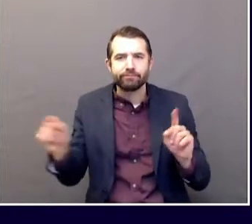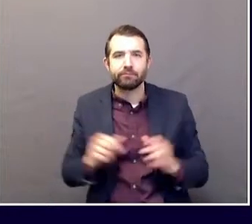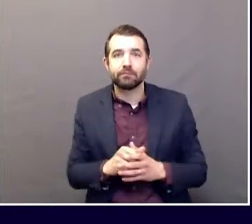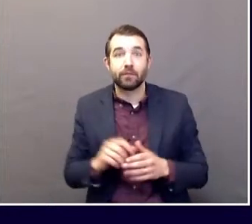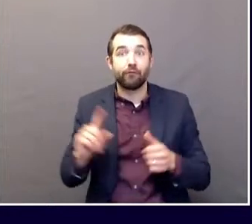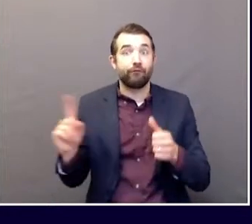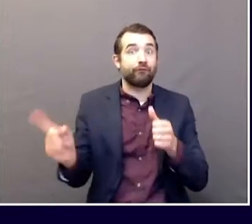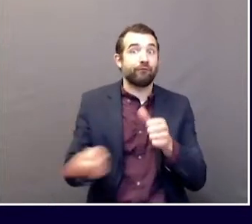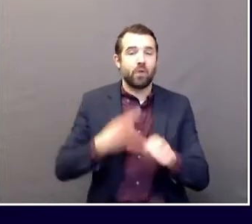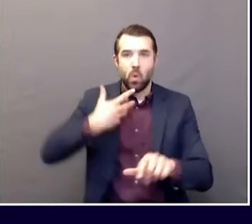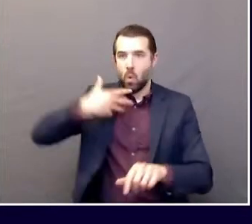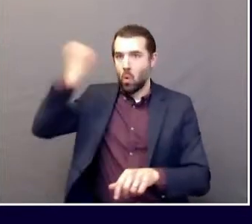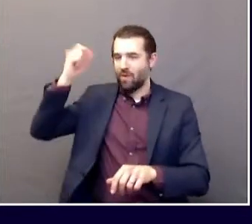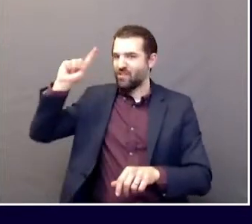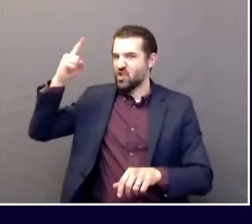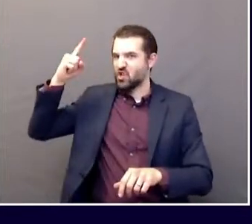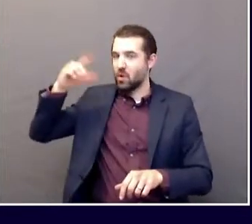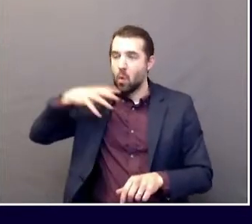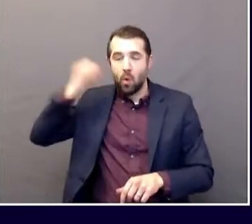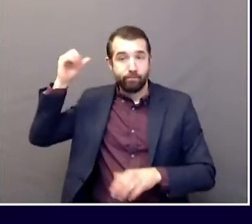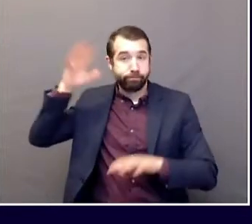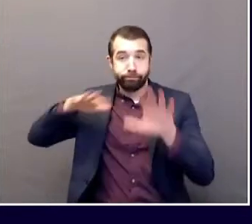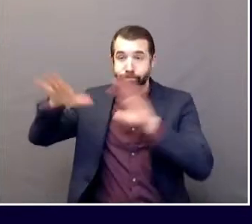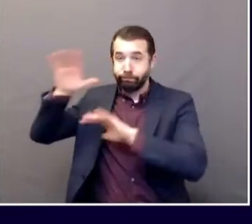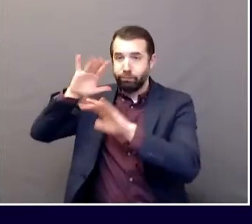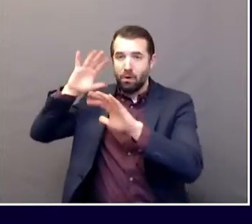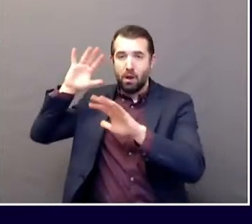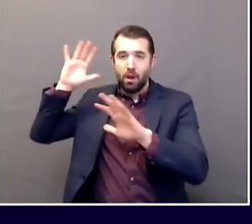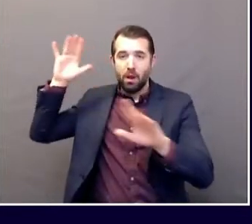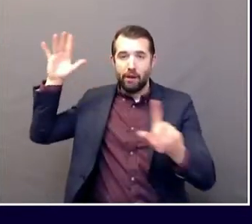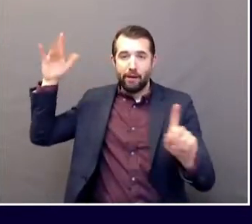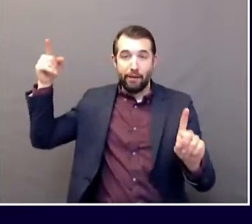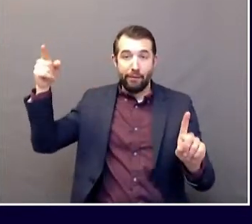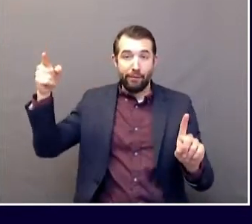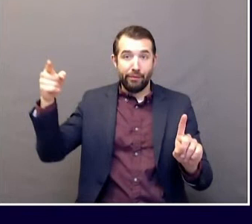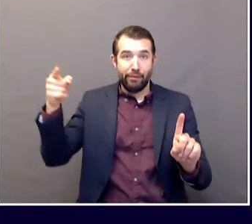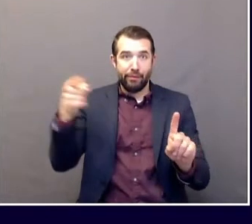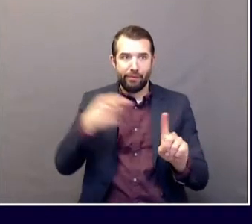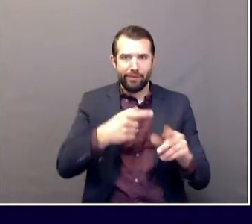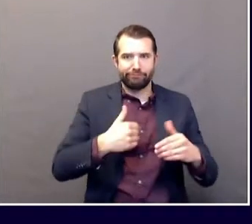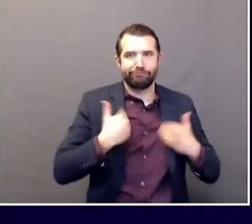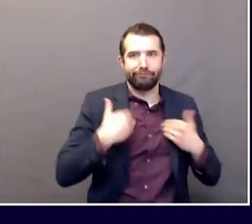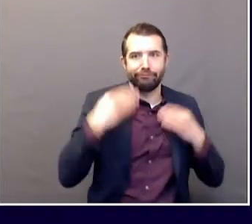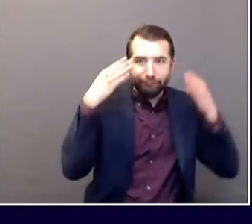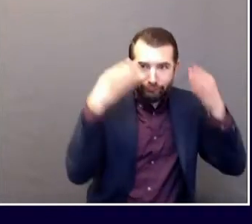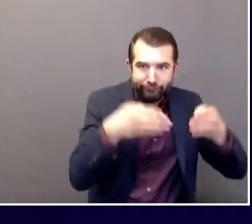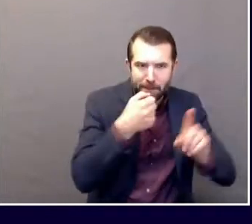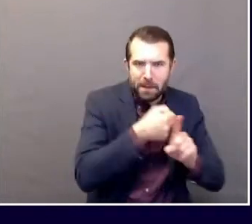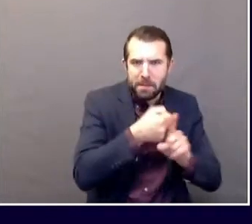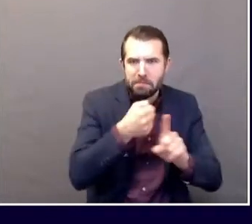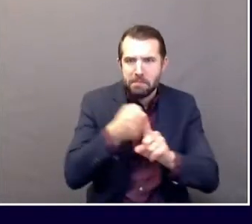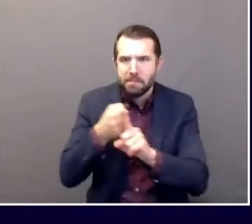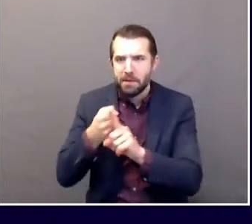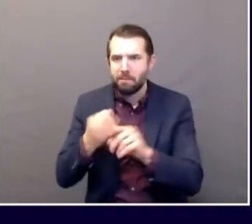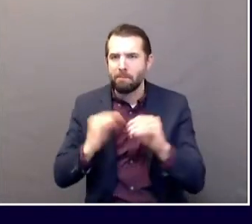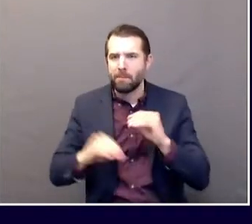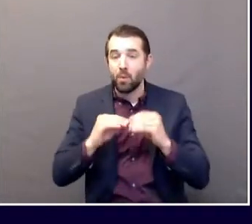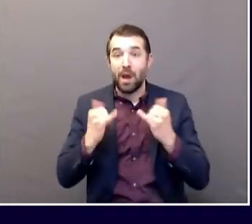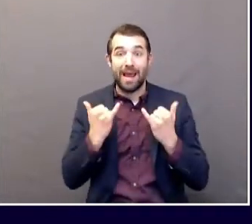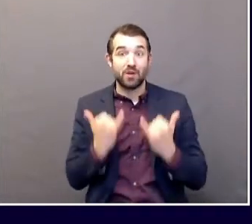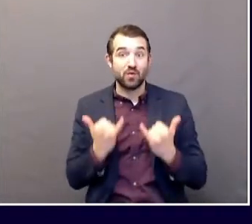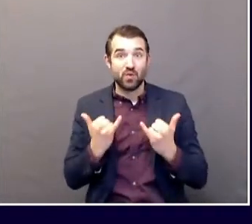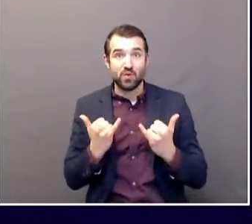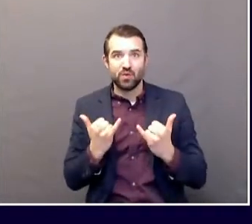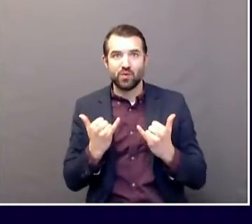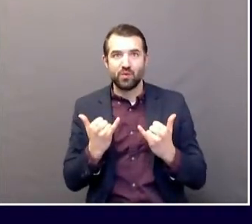across the state, but we saw last year and into this year, more and more younger folks were getting it. And that trend has held true. I don't think